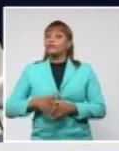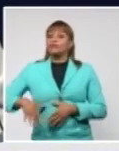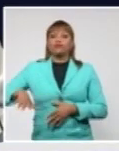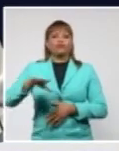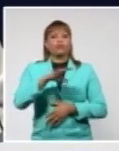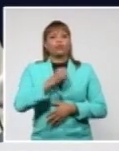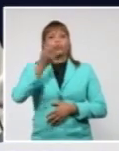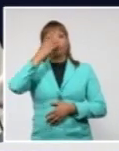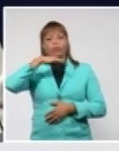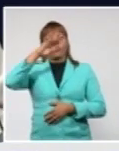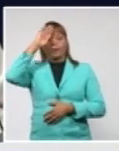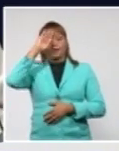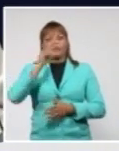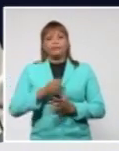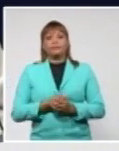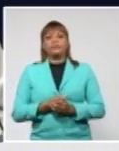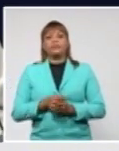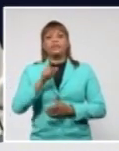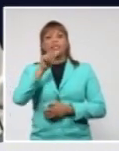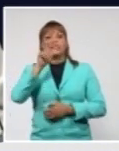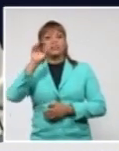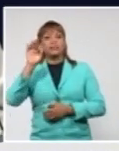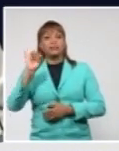to 455.